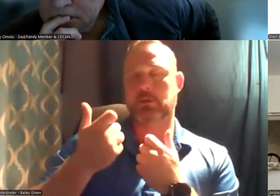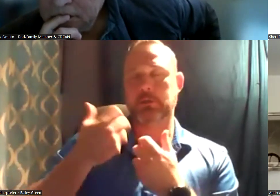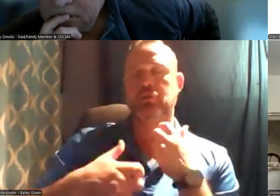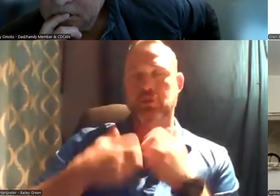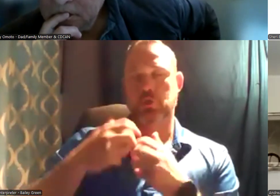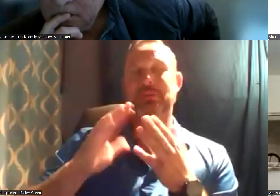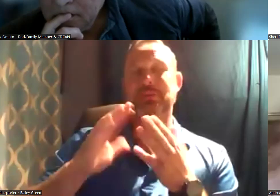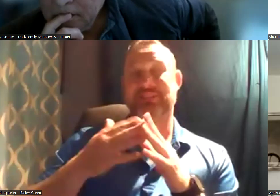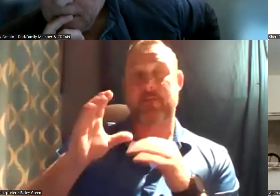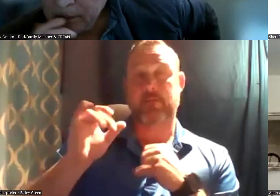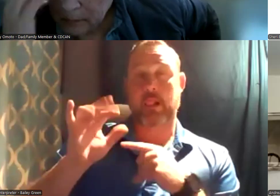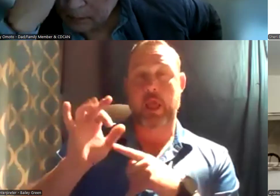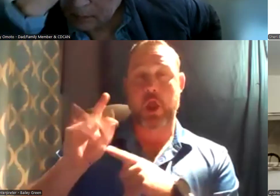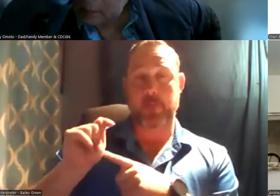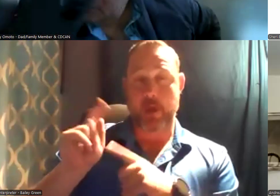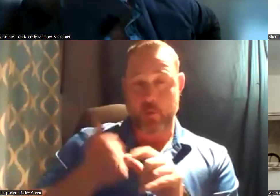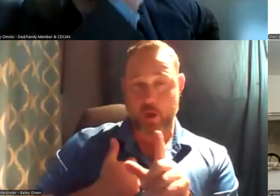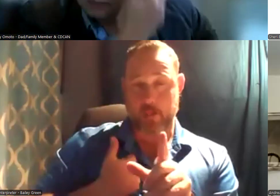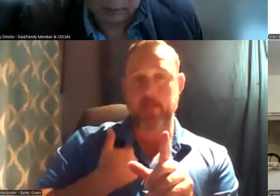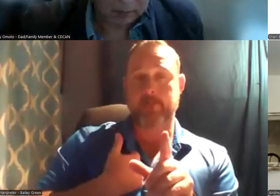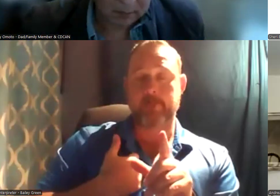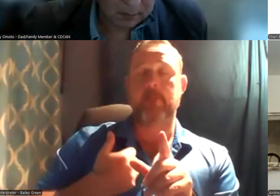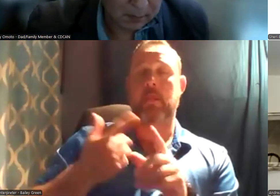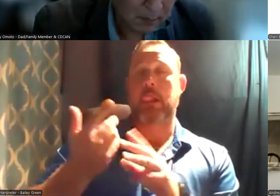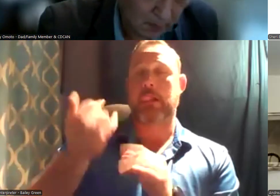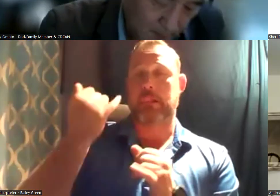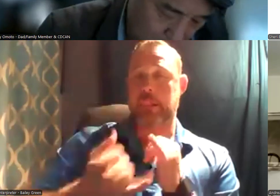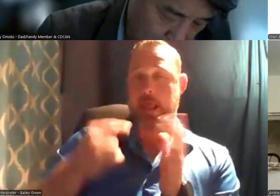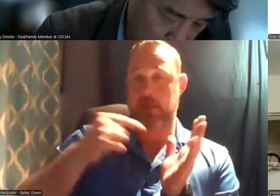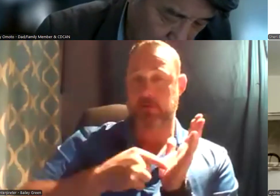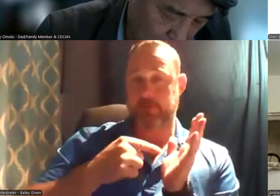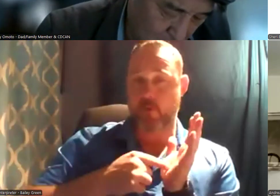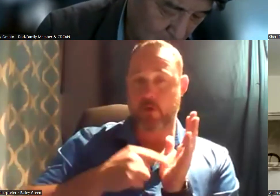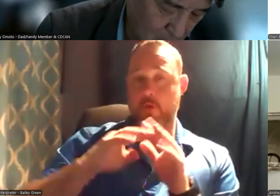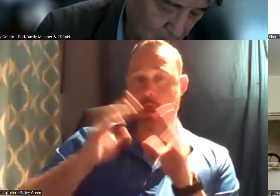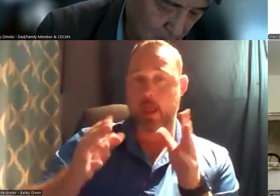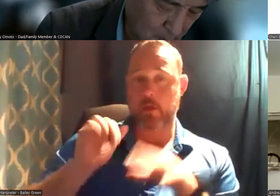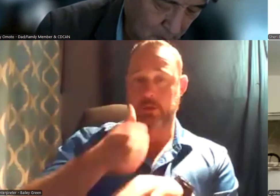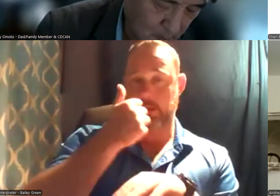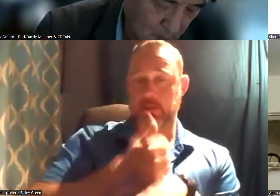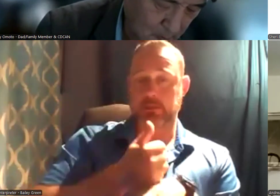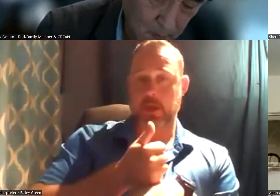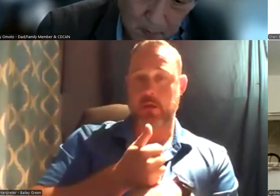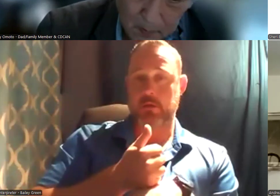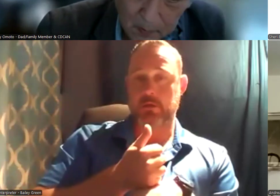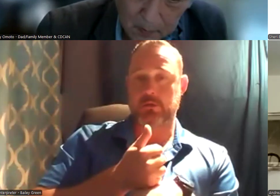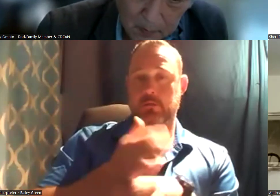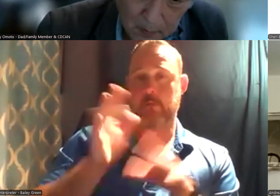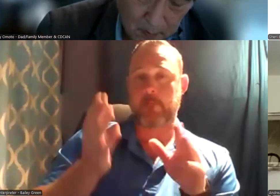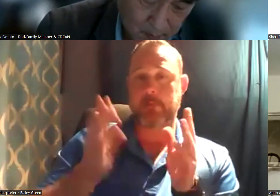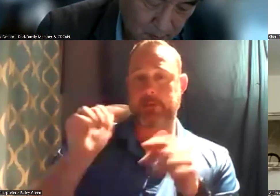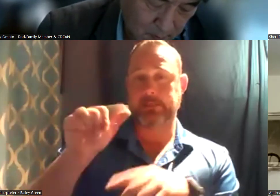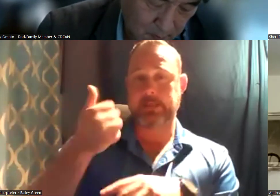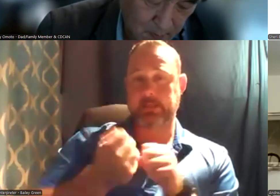of Claremont, where I live, the last affordable housing that they put up was probably about 10 years